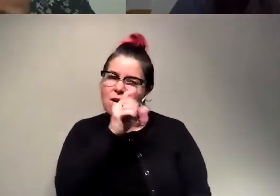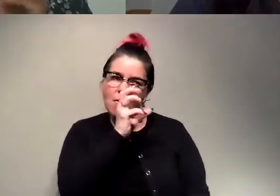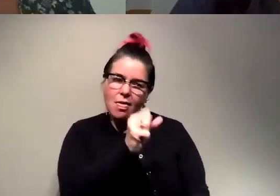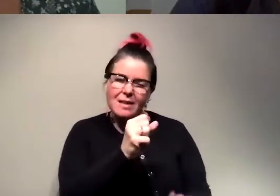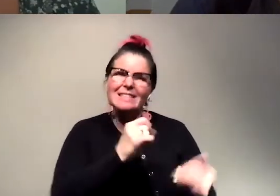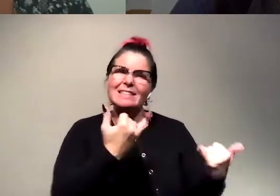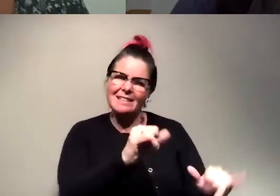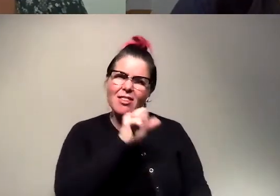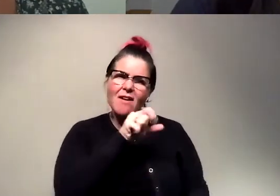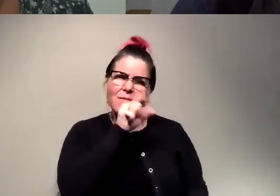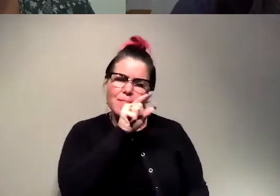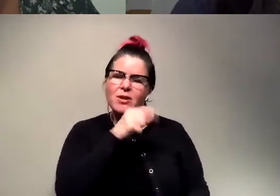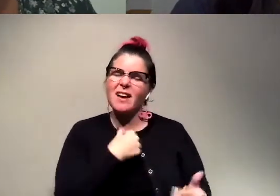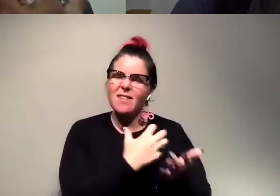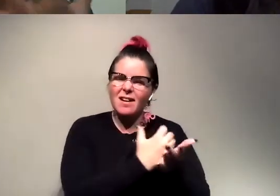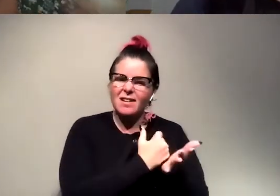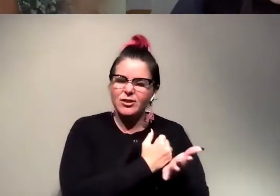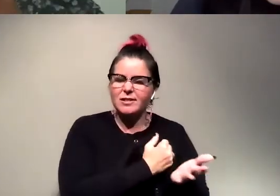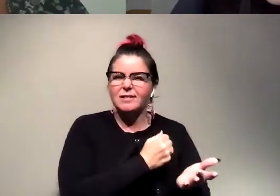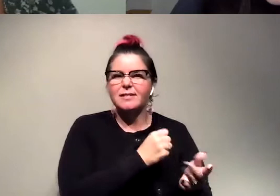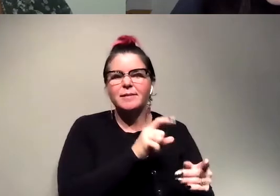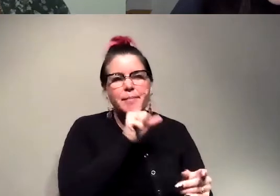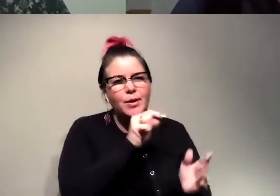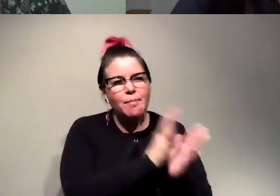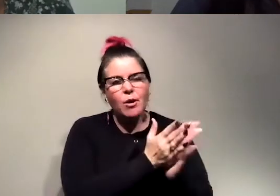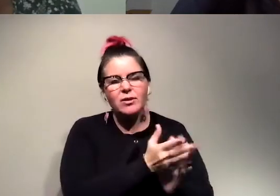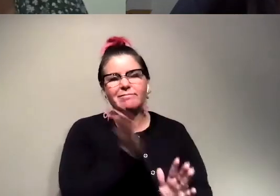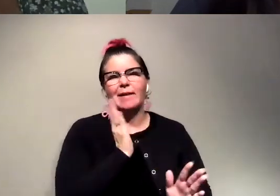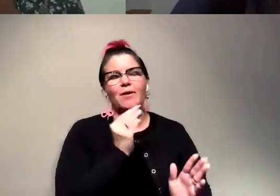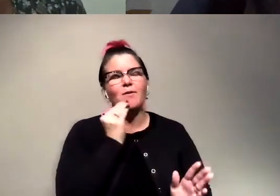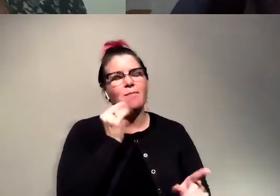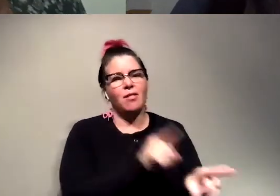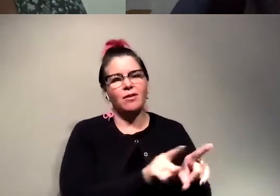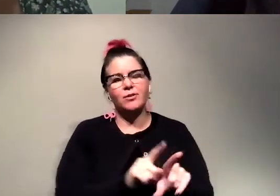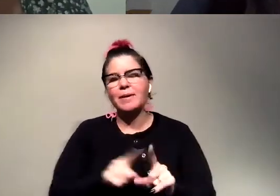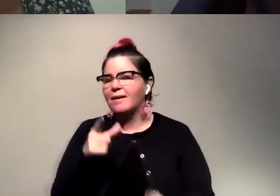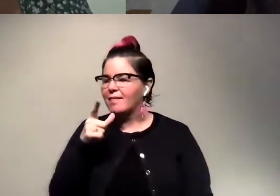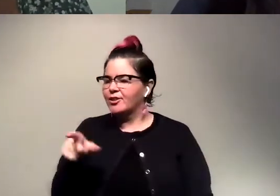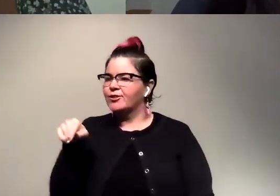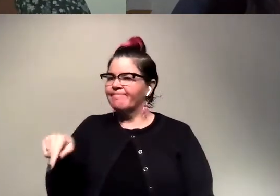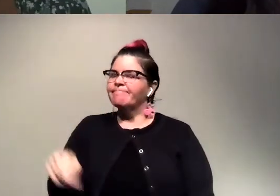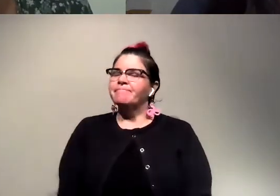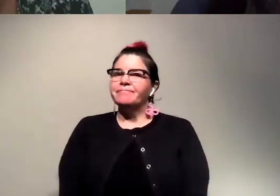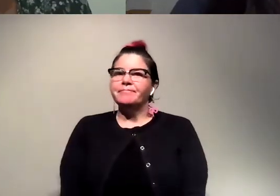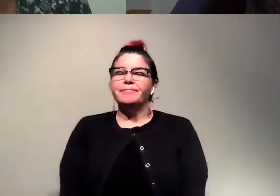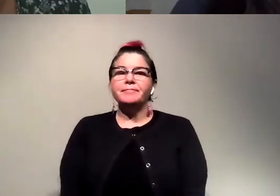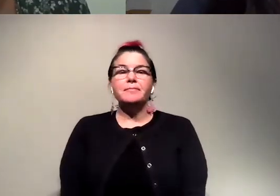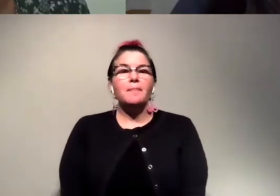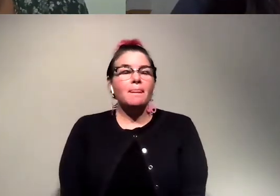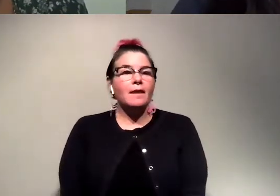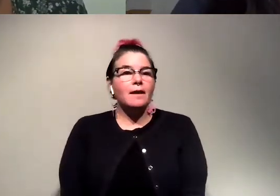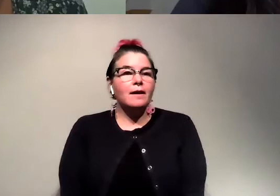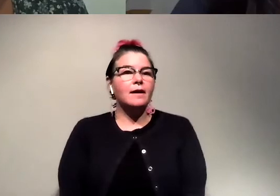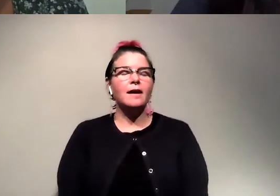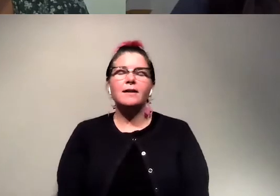a collection of bird books from back home as well. So I'm just a big